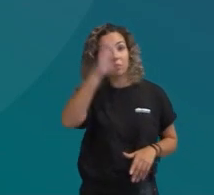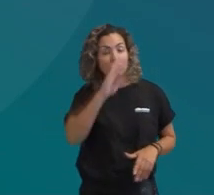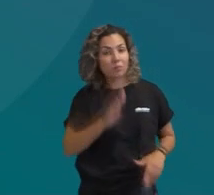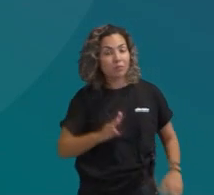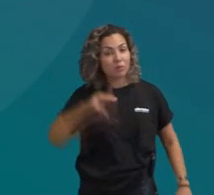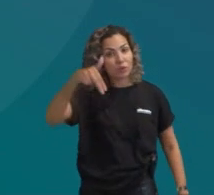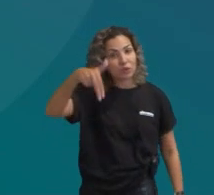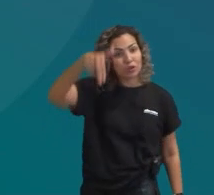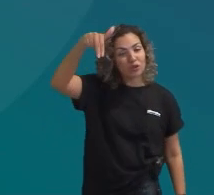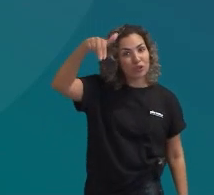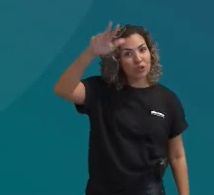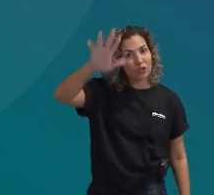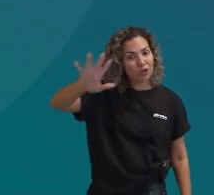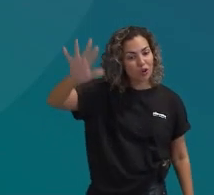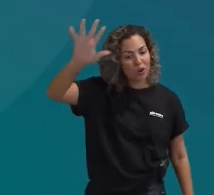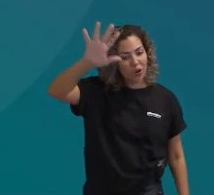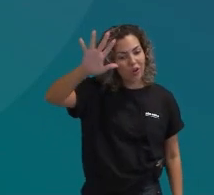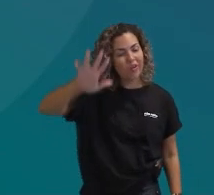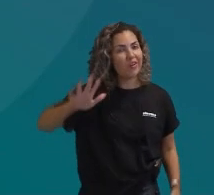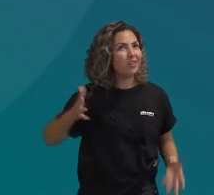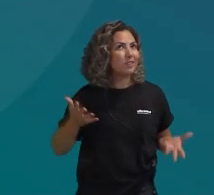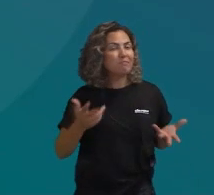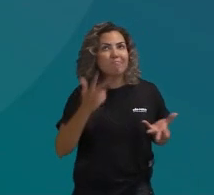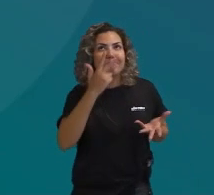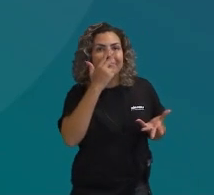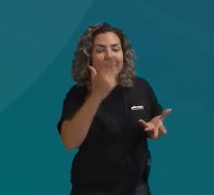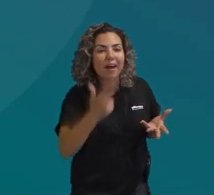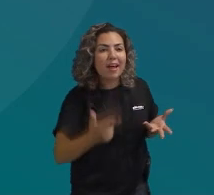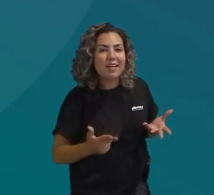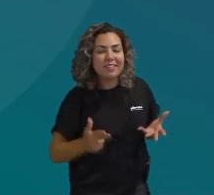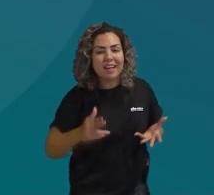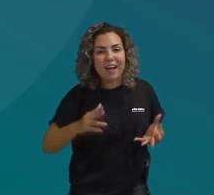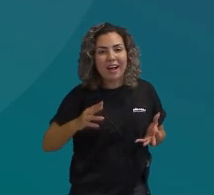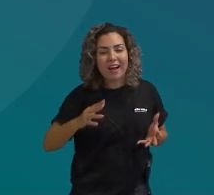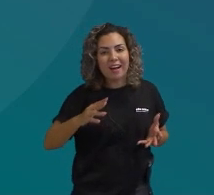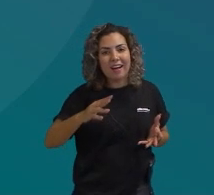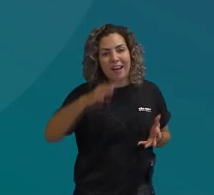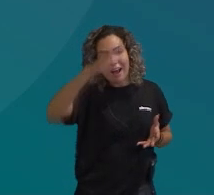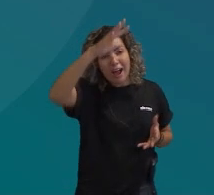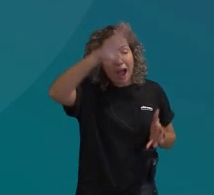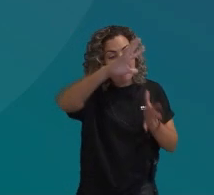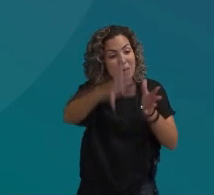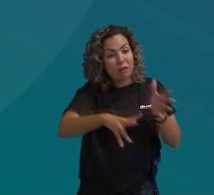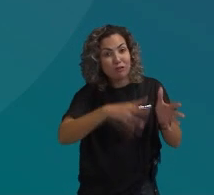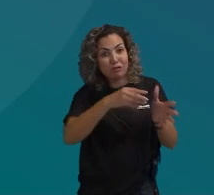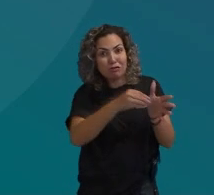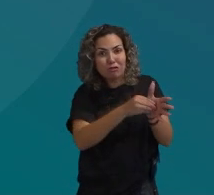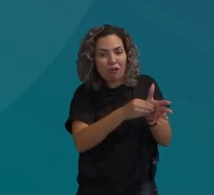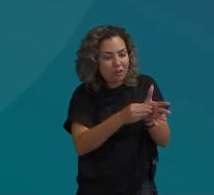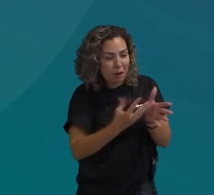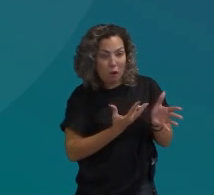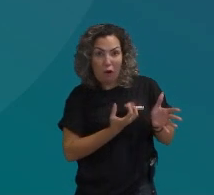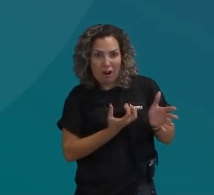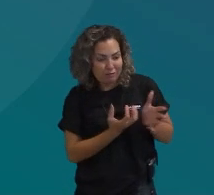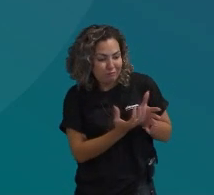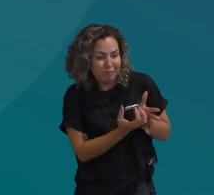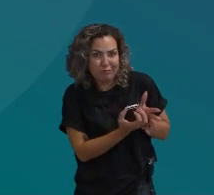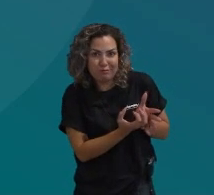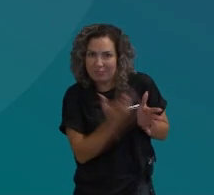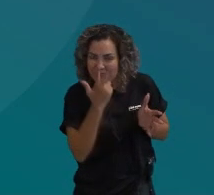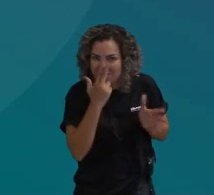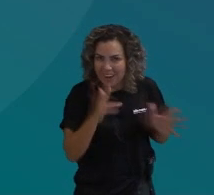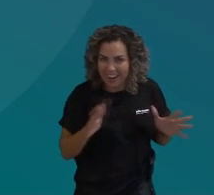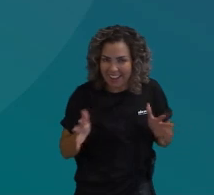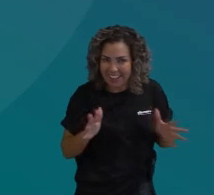at the very heart of the Amazon rainforest. And as you can see from the slide, we are surrounded both by the